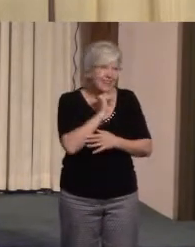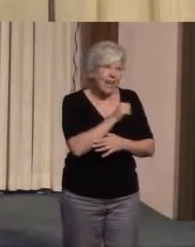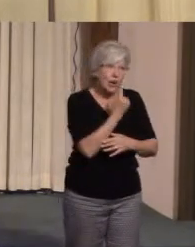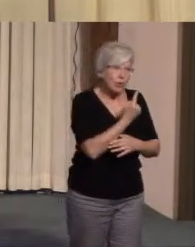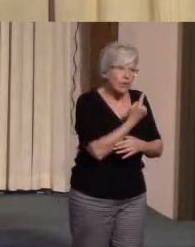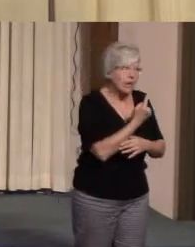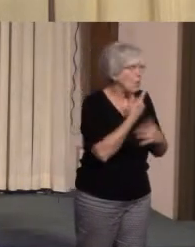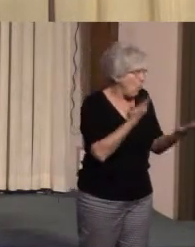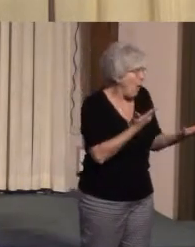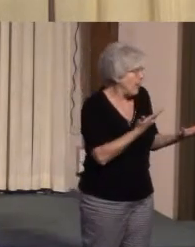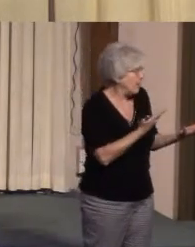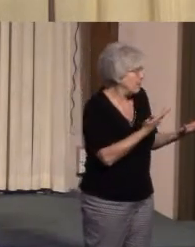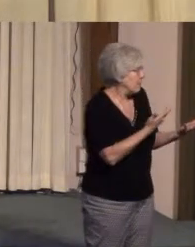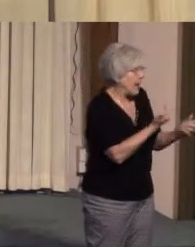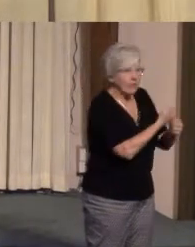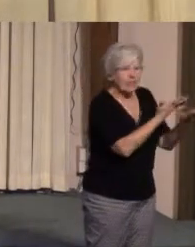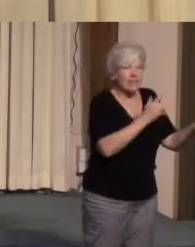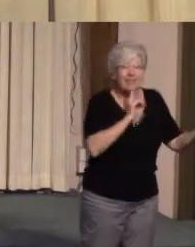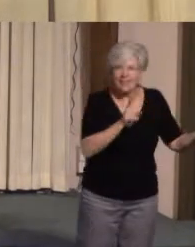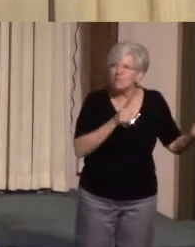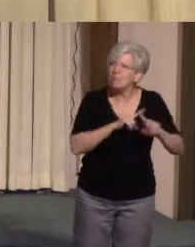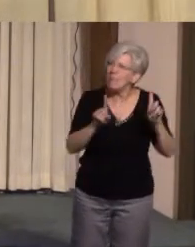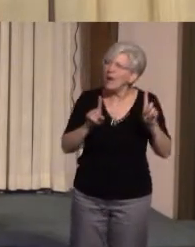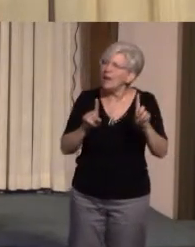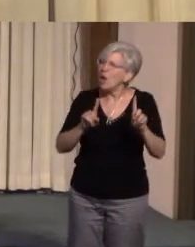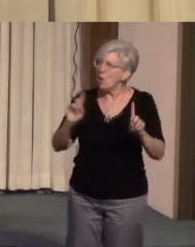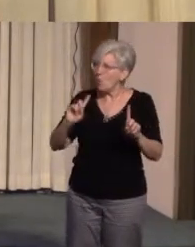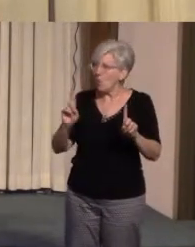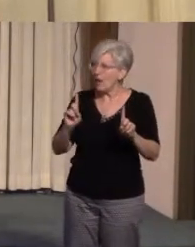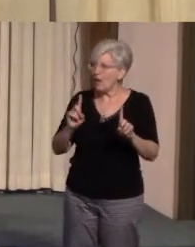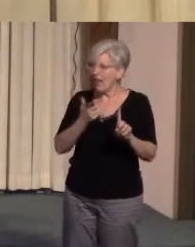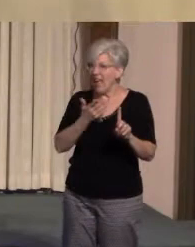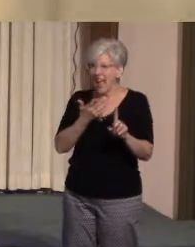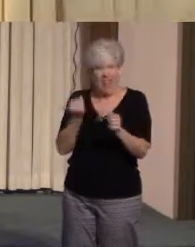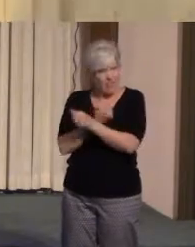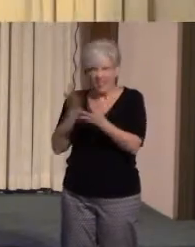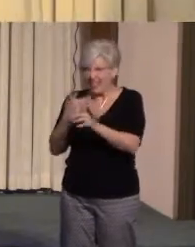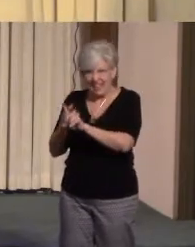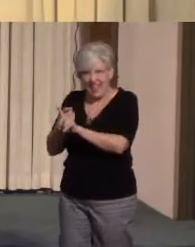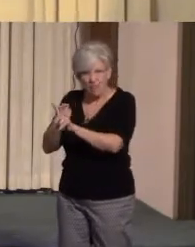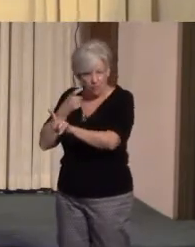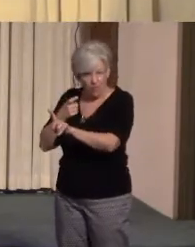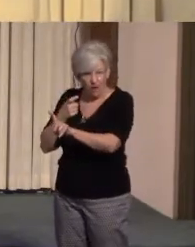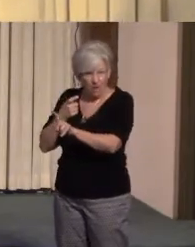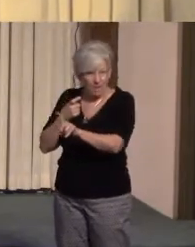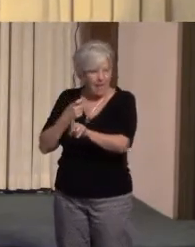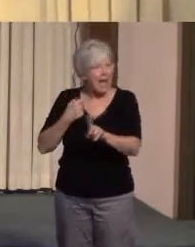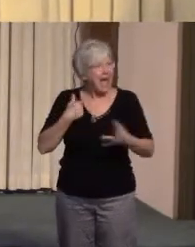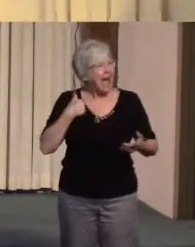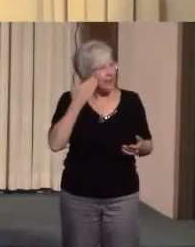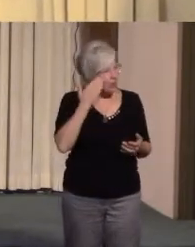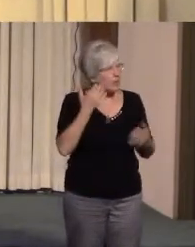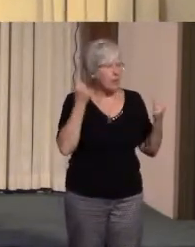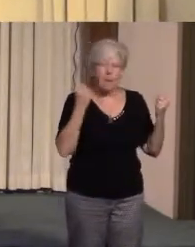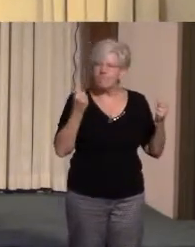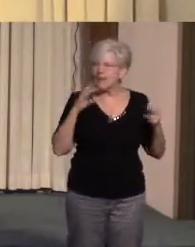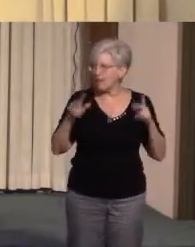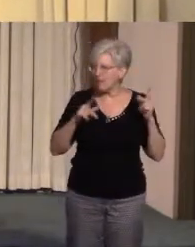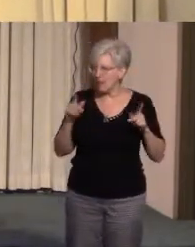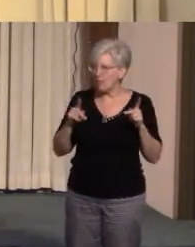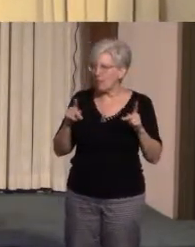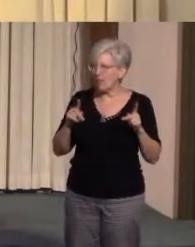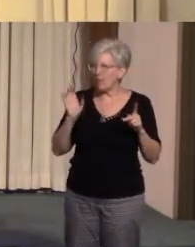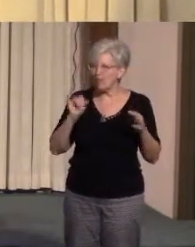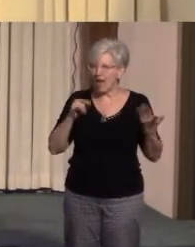and I know that there are a lot of people in this town, and many of them are sitting right in here, who are very